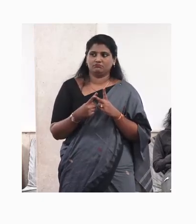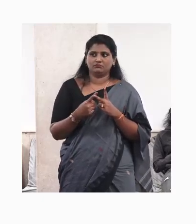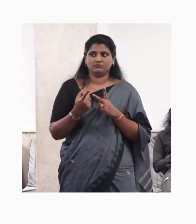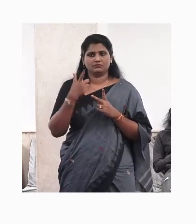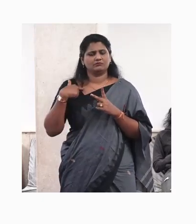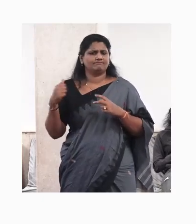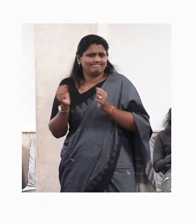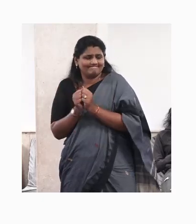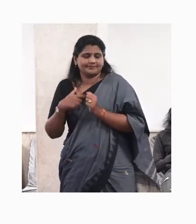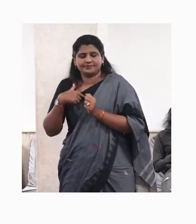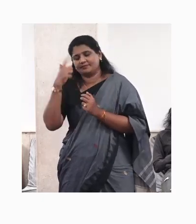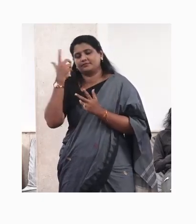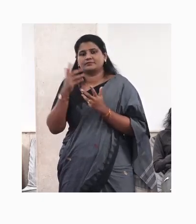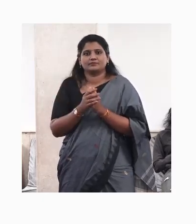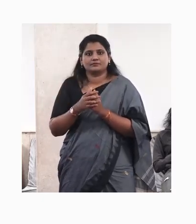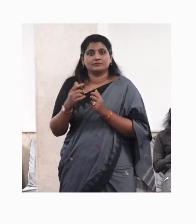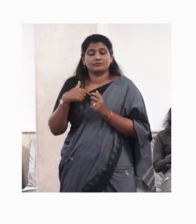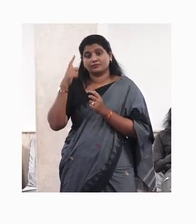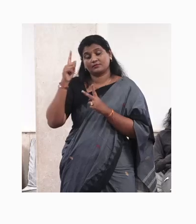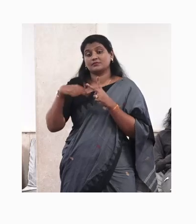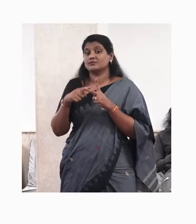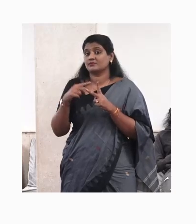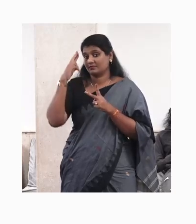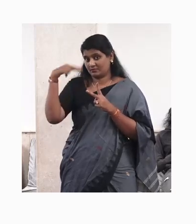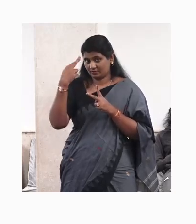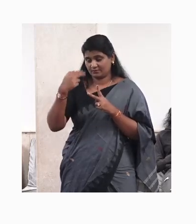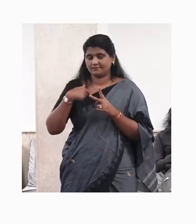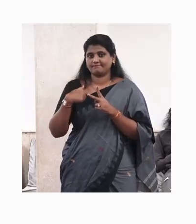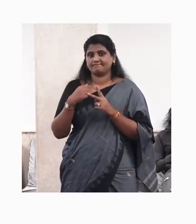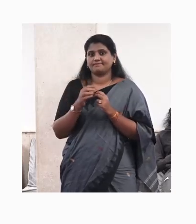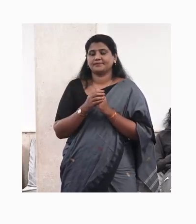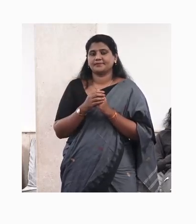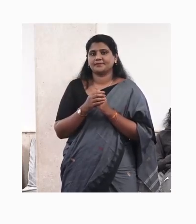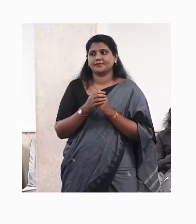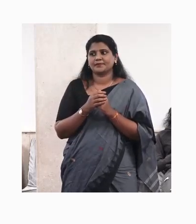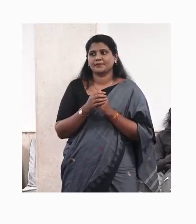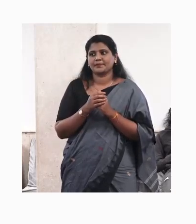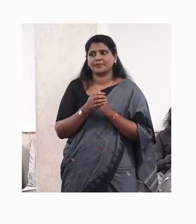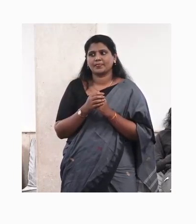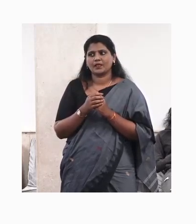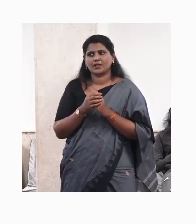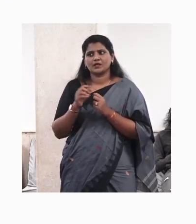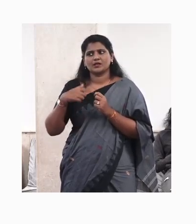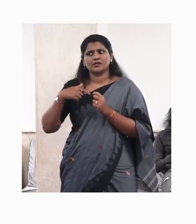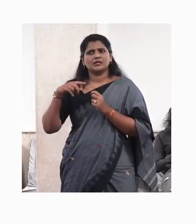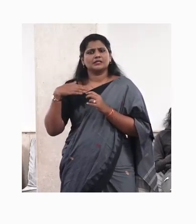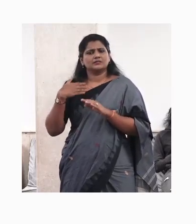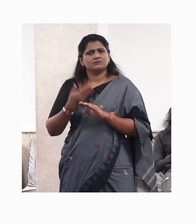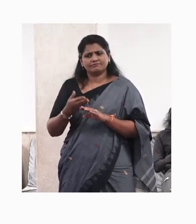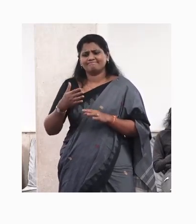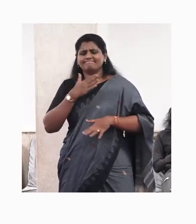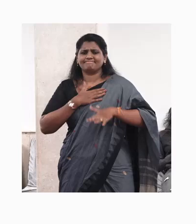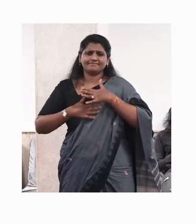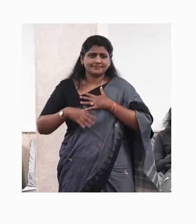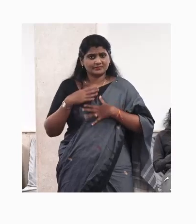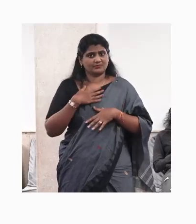resonated with me. And I think this is the second reason, that it sort of instills in you the sense of calm